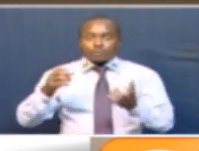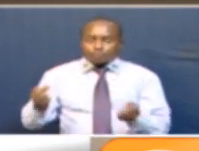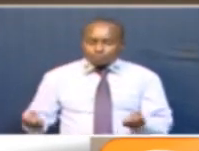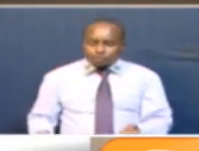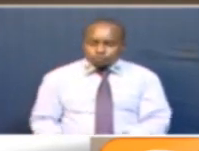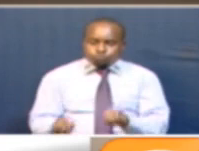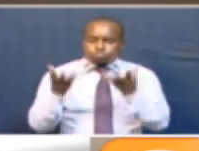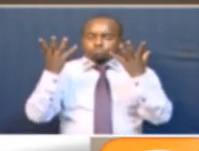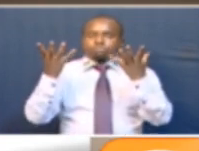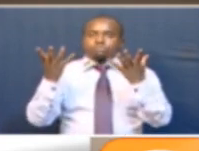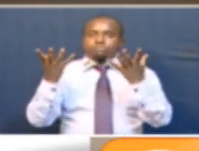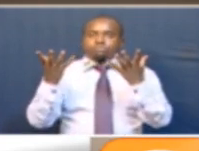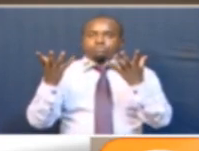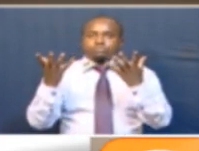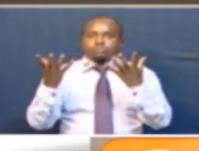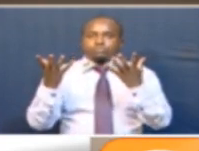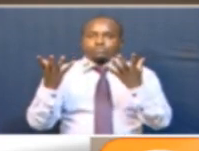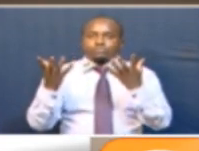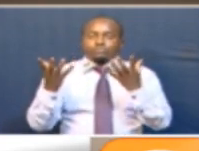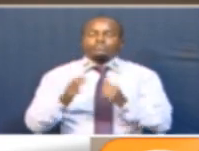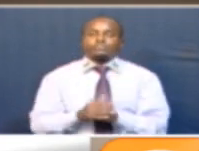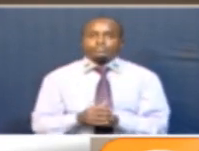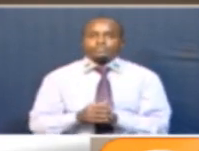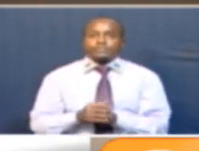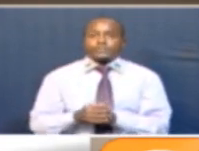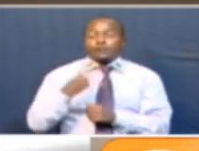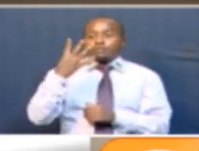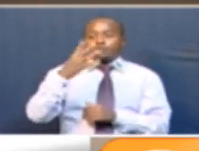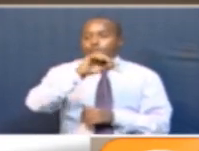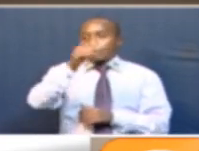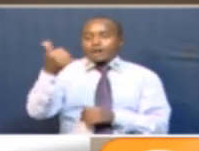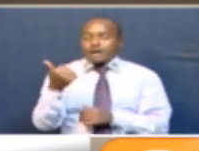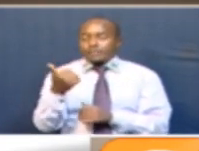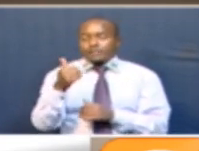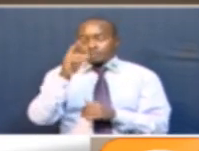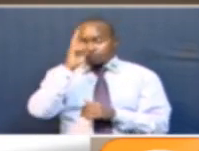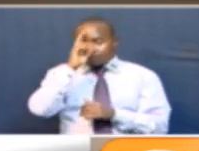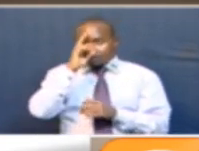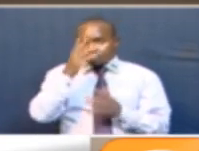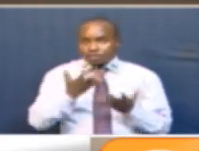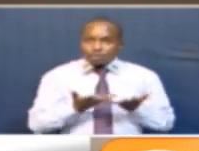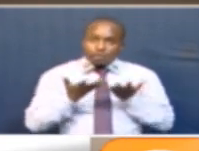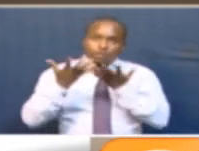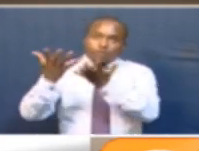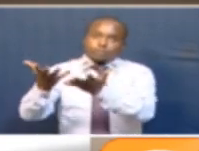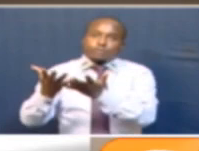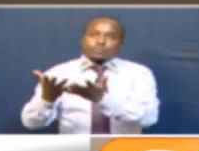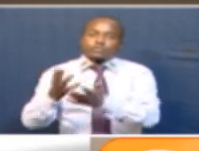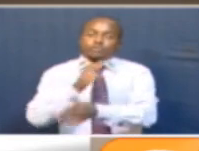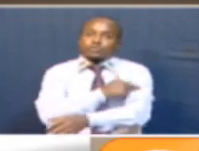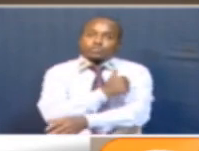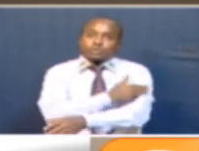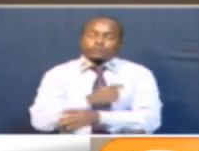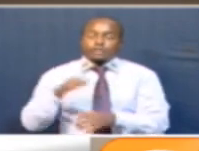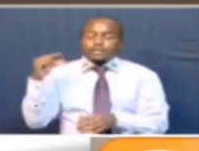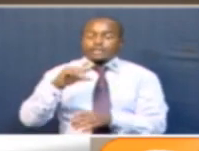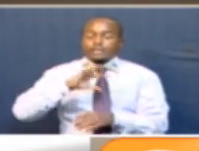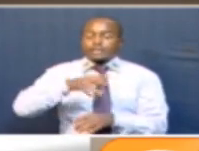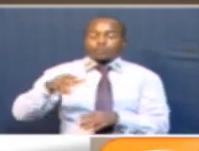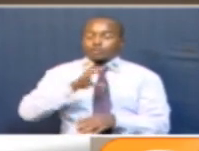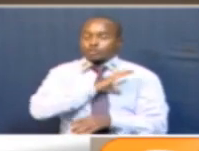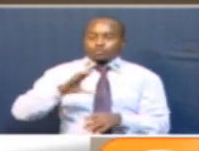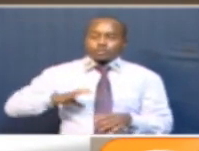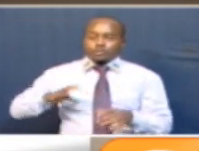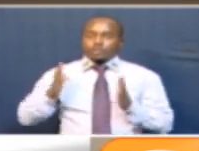by Al-Shabaab militants. Four other officers were rushed to an Amazon camp for treatment. Garissa County Commissioner